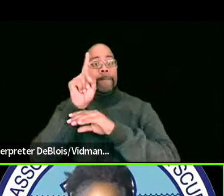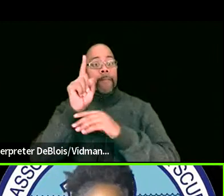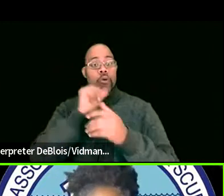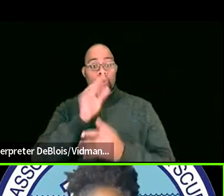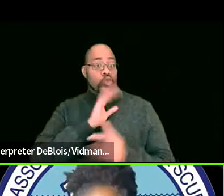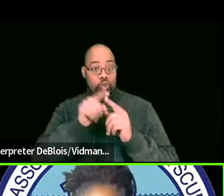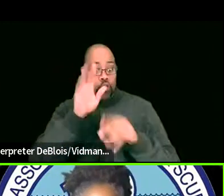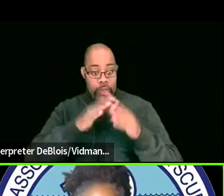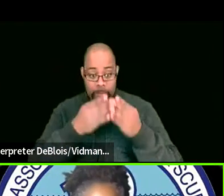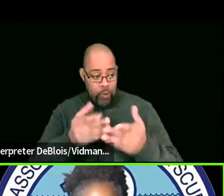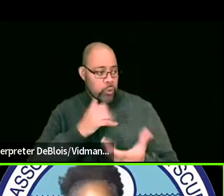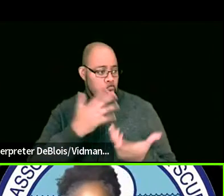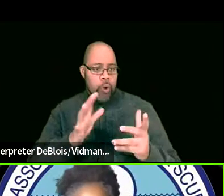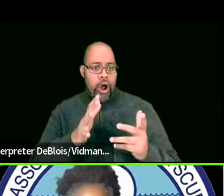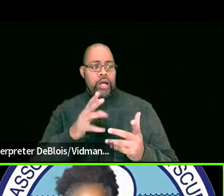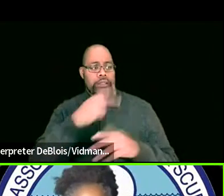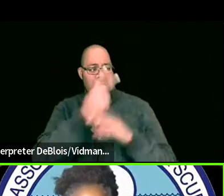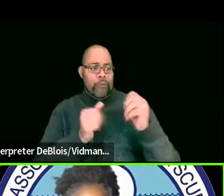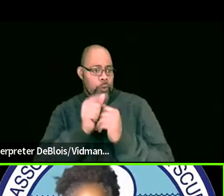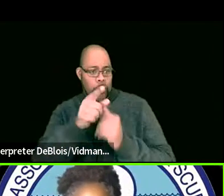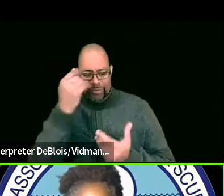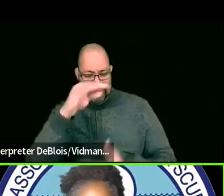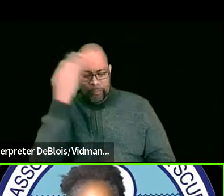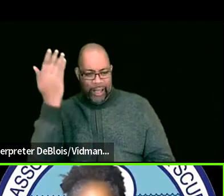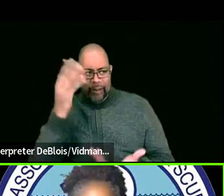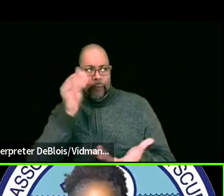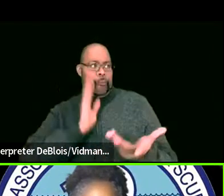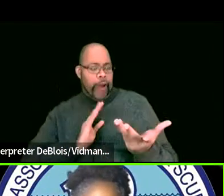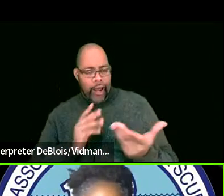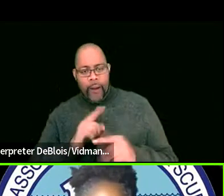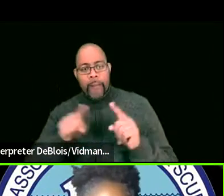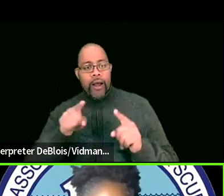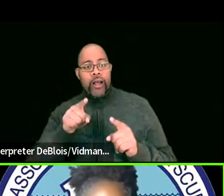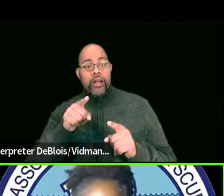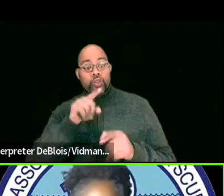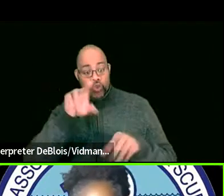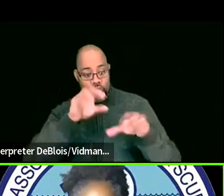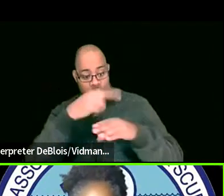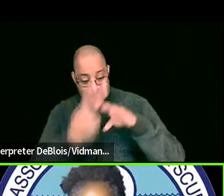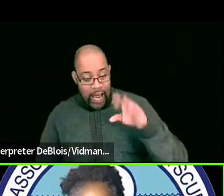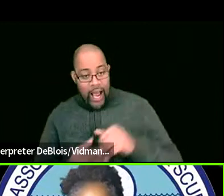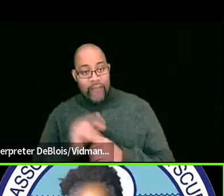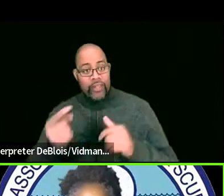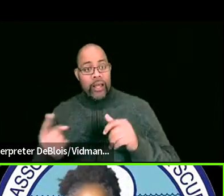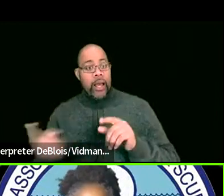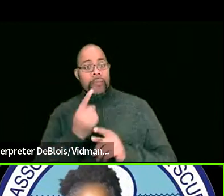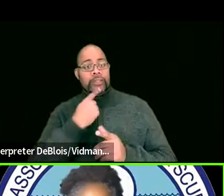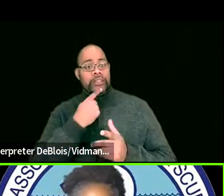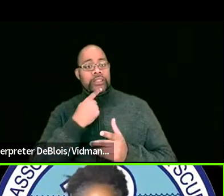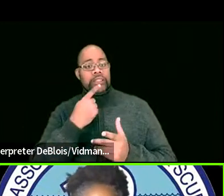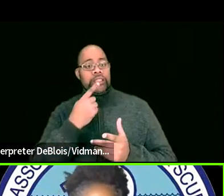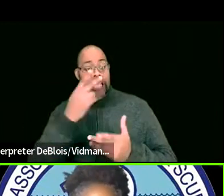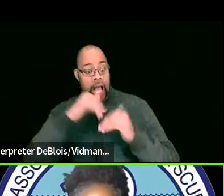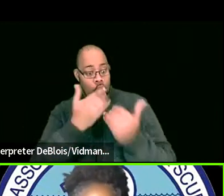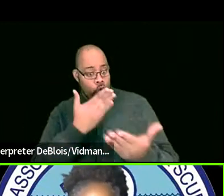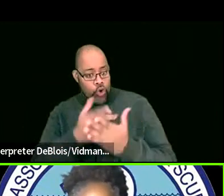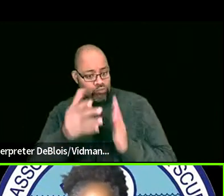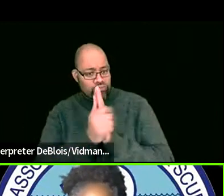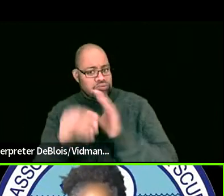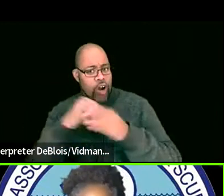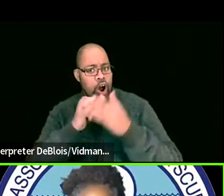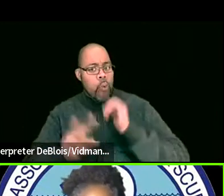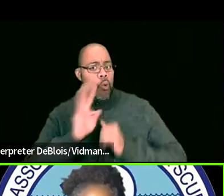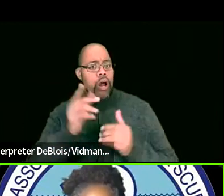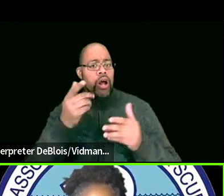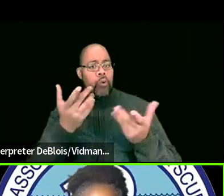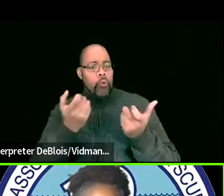talk to you on the boat. They don't want to dive with you because you're black and brown. But then you do your dive and they come up and then all of a sudden they see how good you are underwater and they come